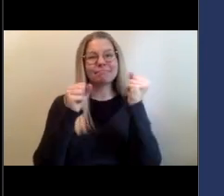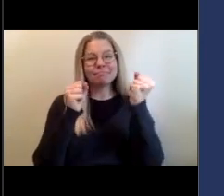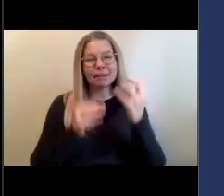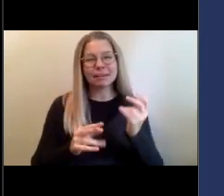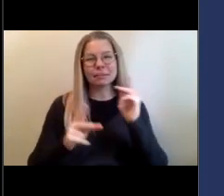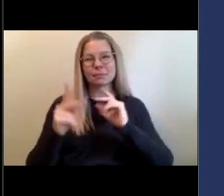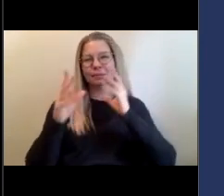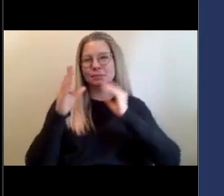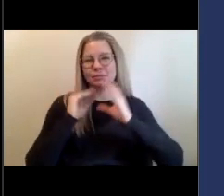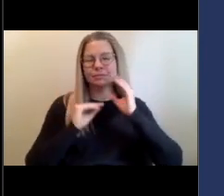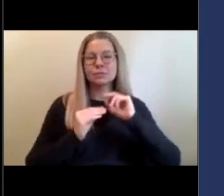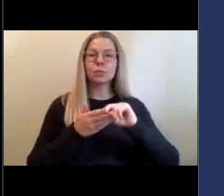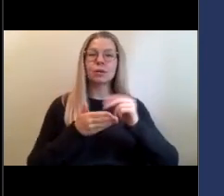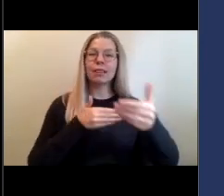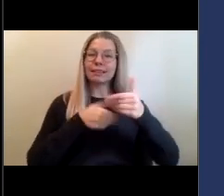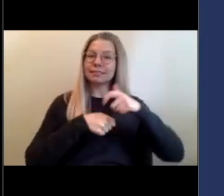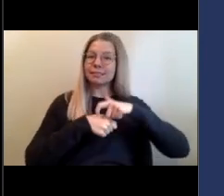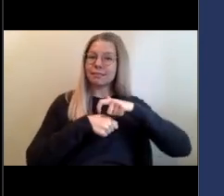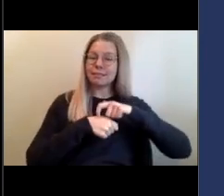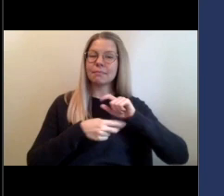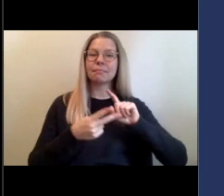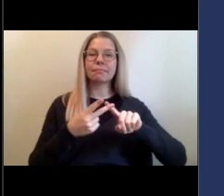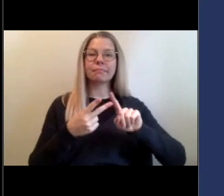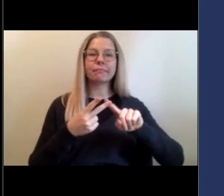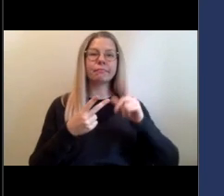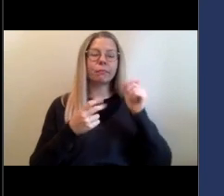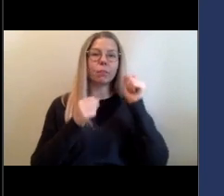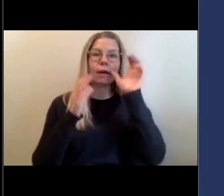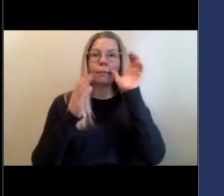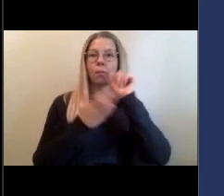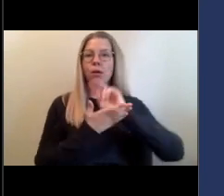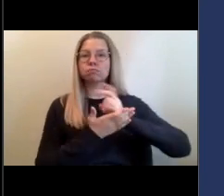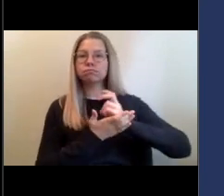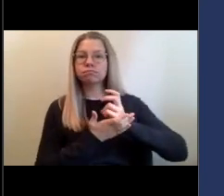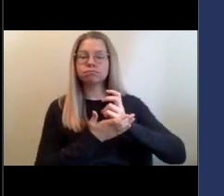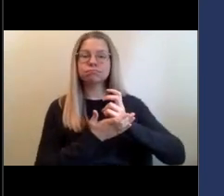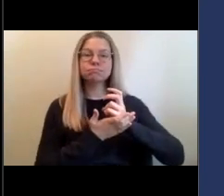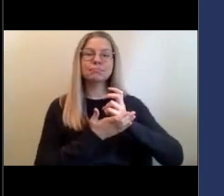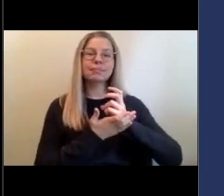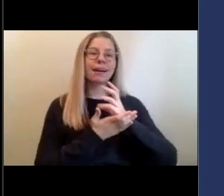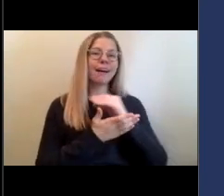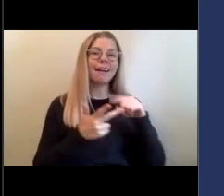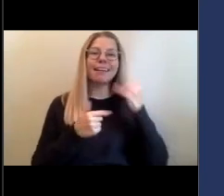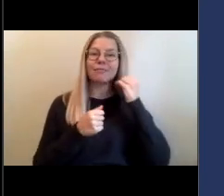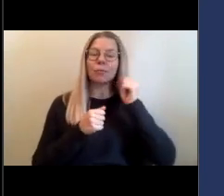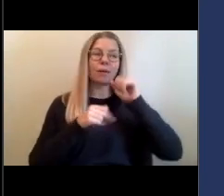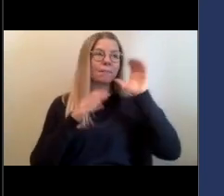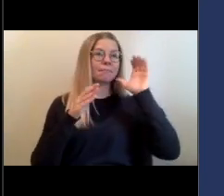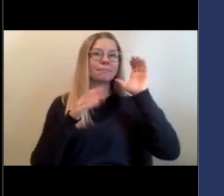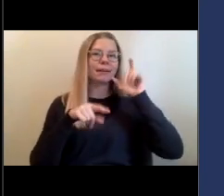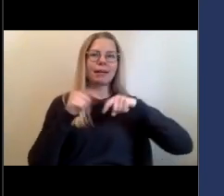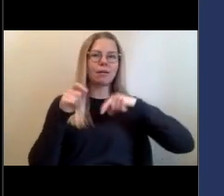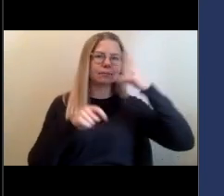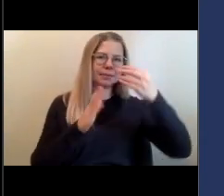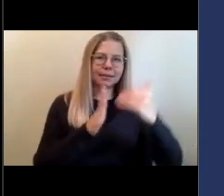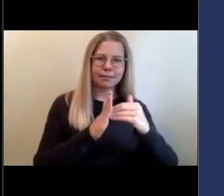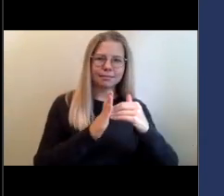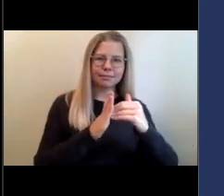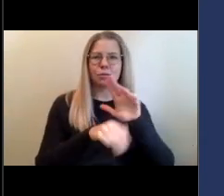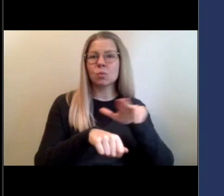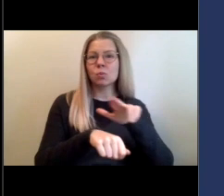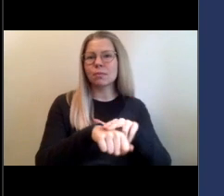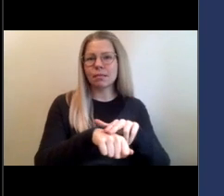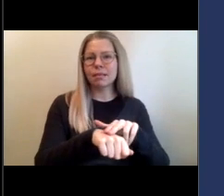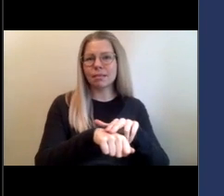more often, and having difficulty getting back to sleep. These are all very normal things. The second thing I want